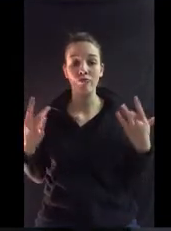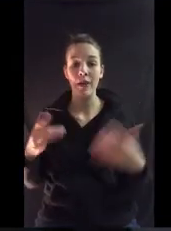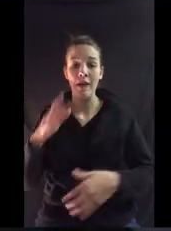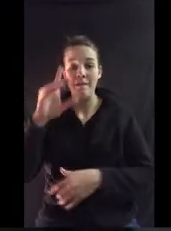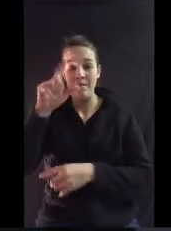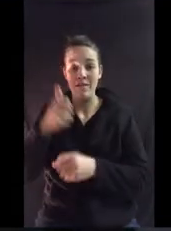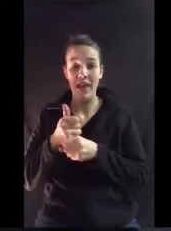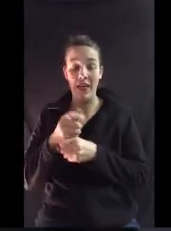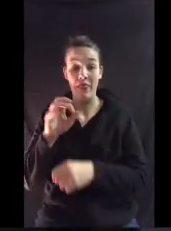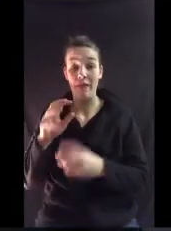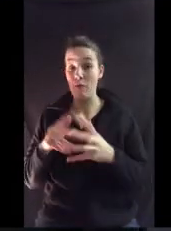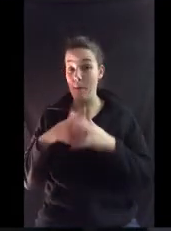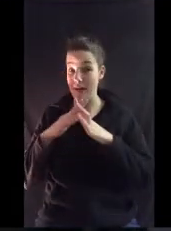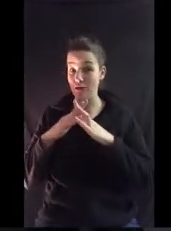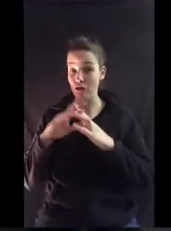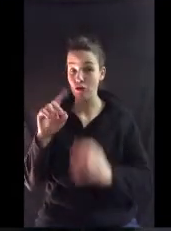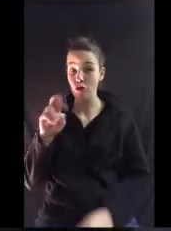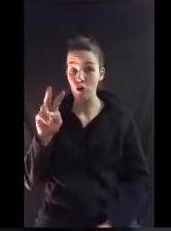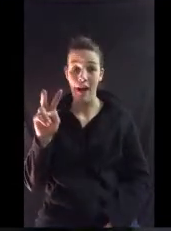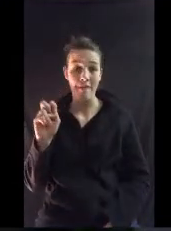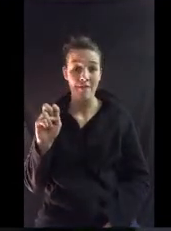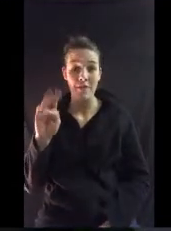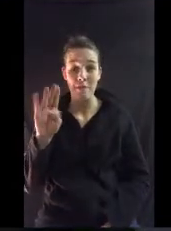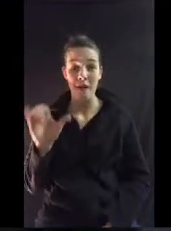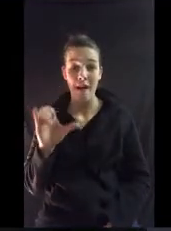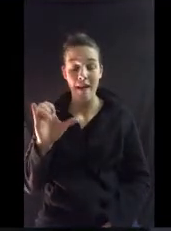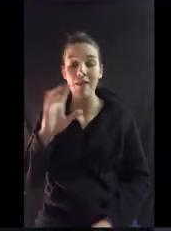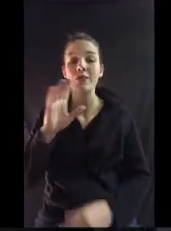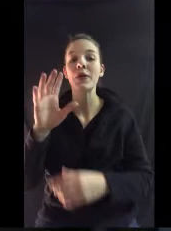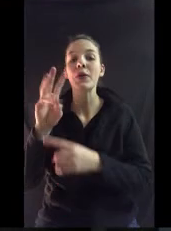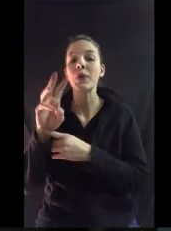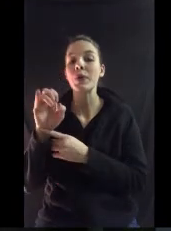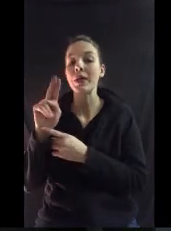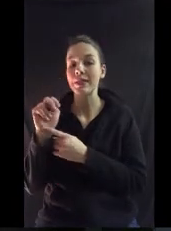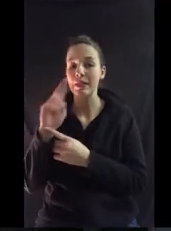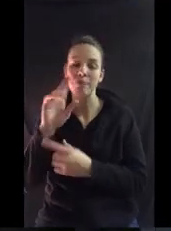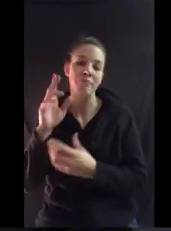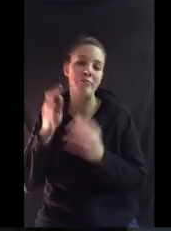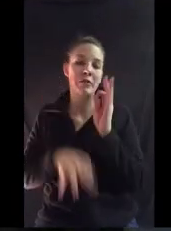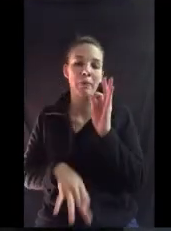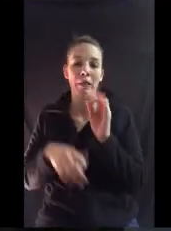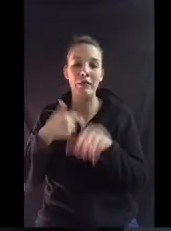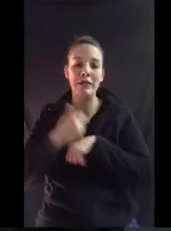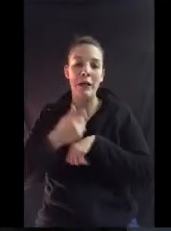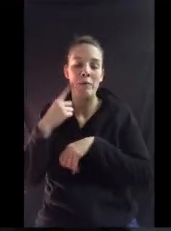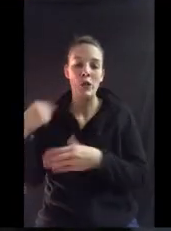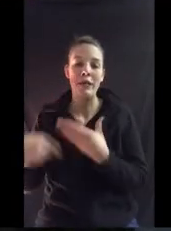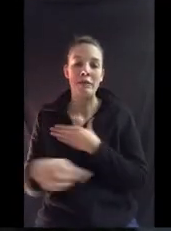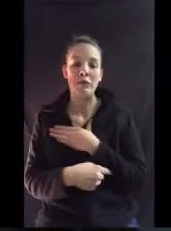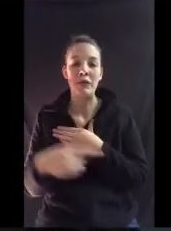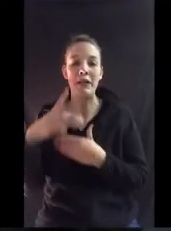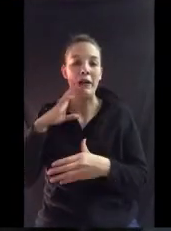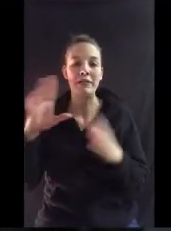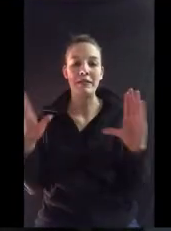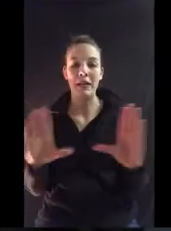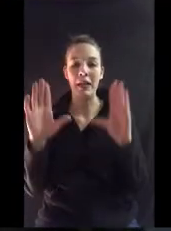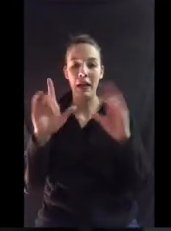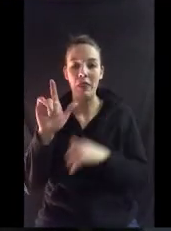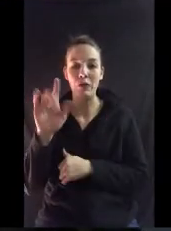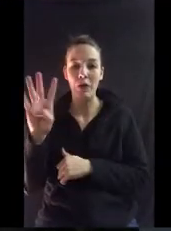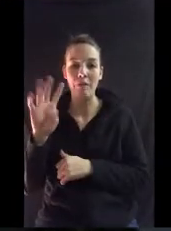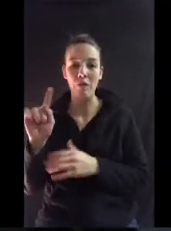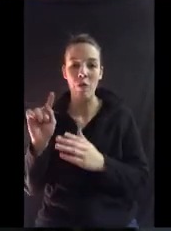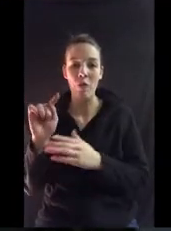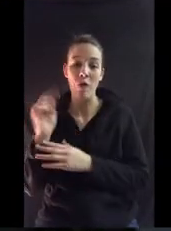upcoming faith formation drive-by. So Winston, tell us about that. Yeah, so pretty simple setup for next week,